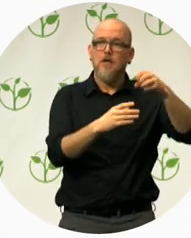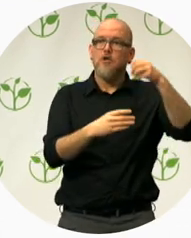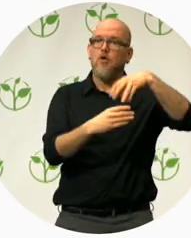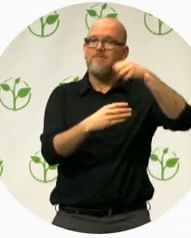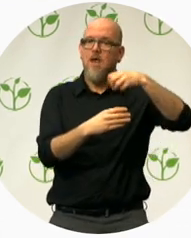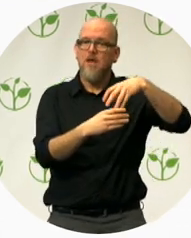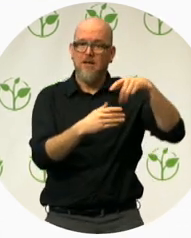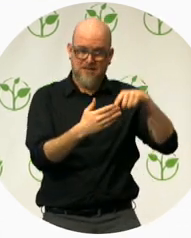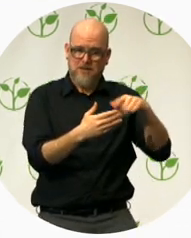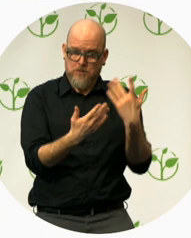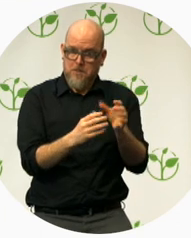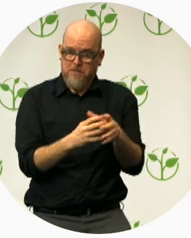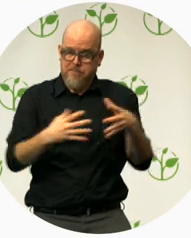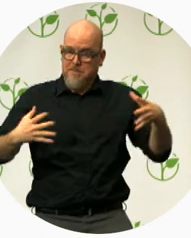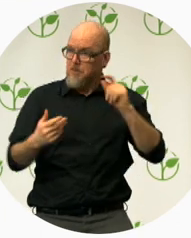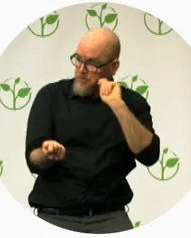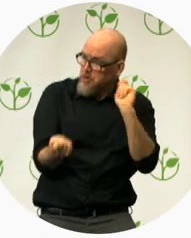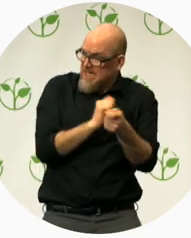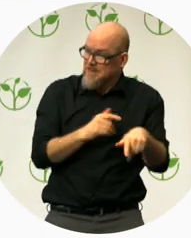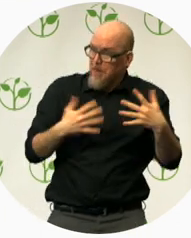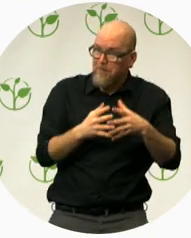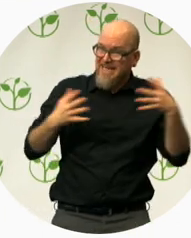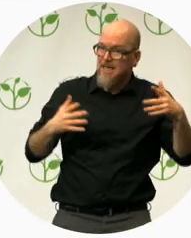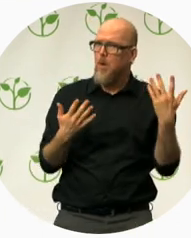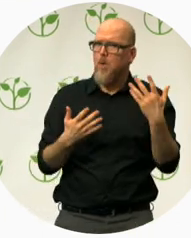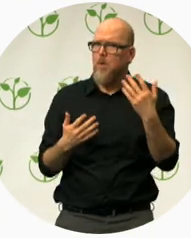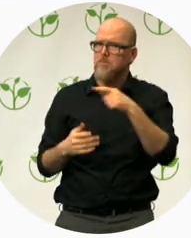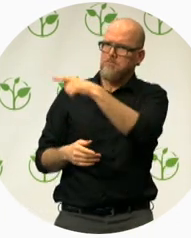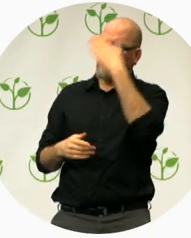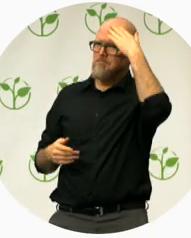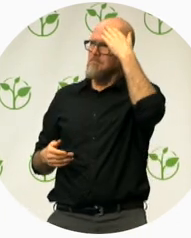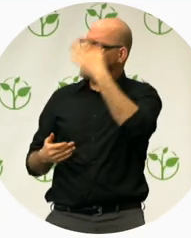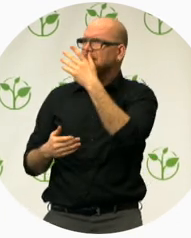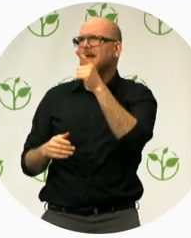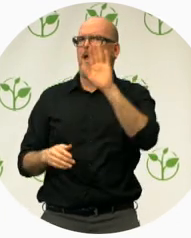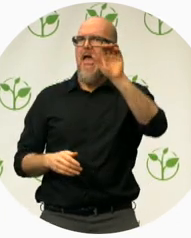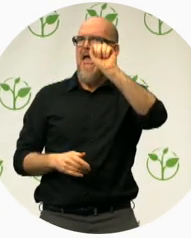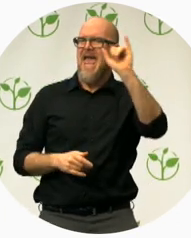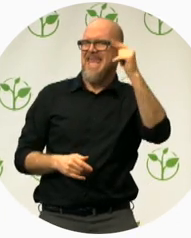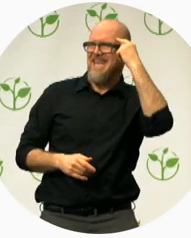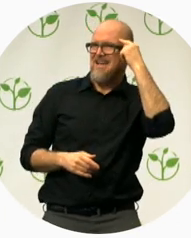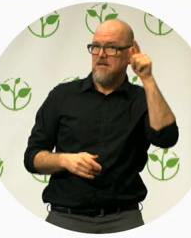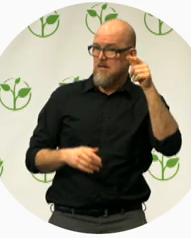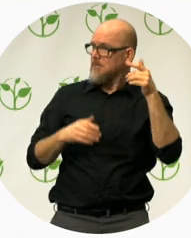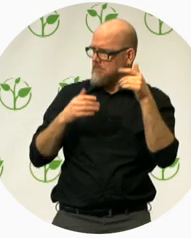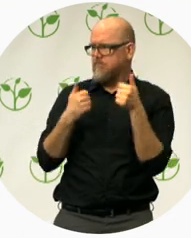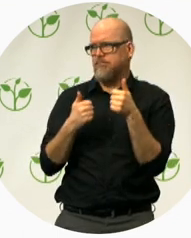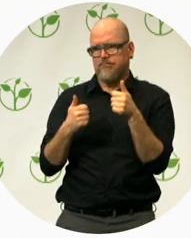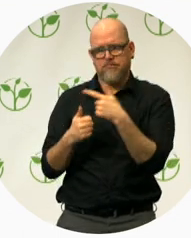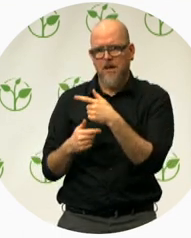this adaptive learning technology. Thank you, Christopher. And Rodrigo, you got the concluding words now. Okay.